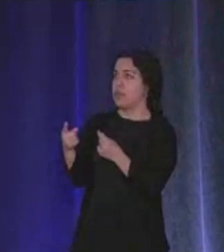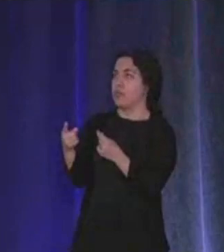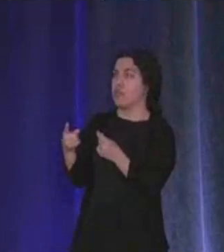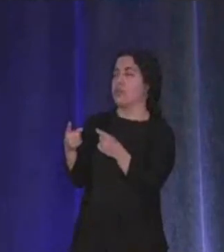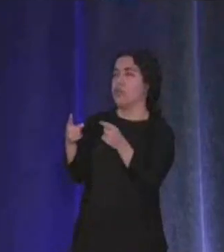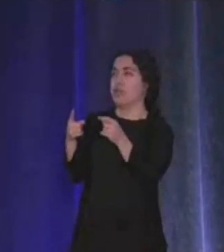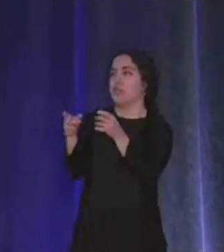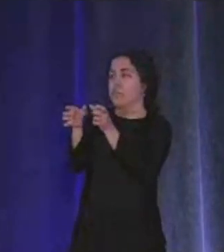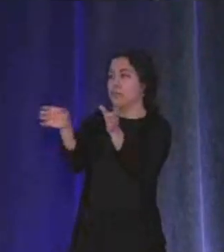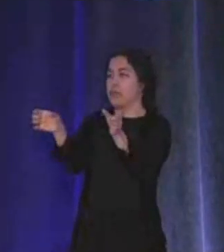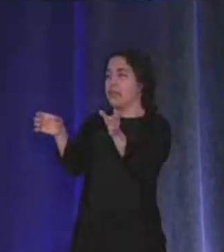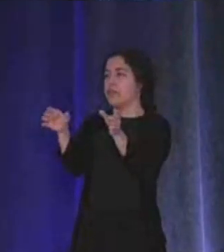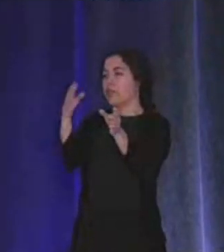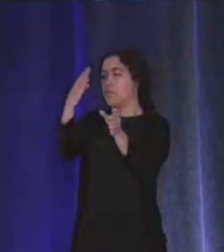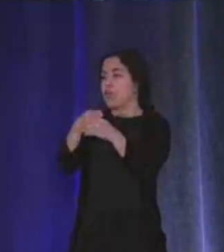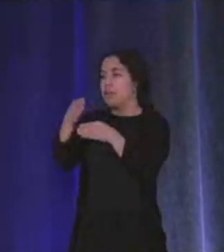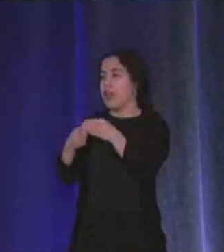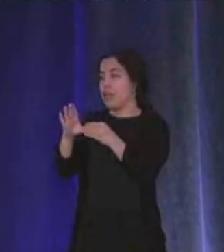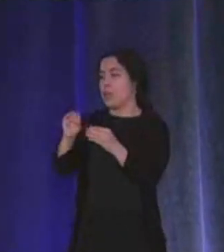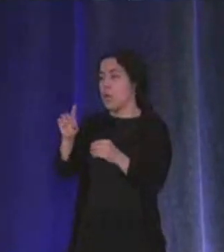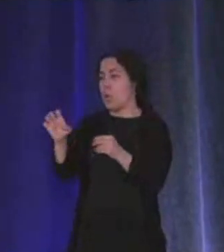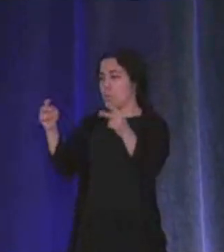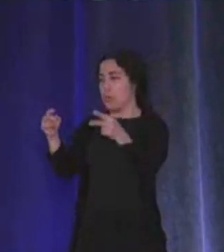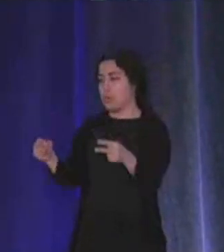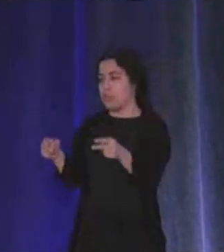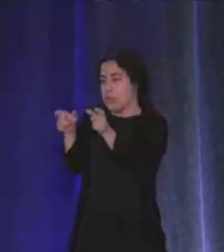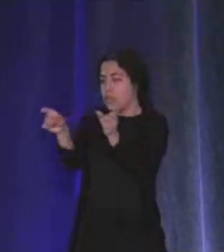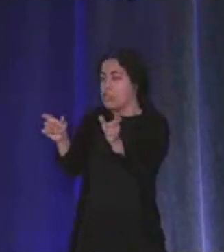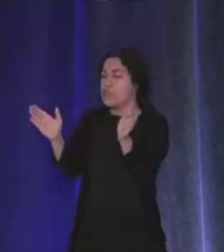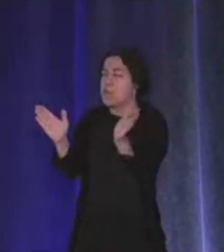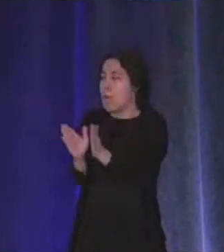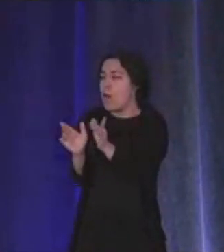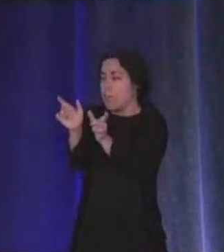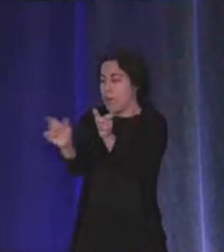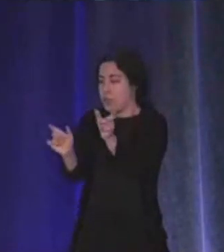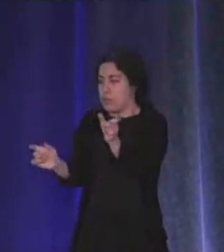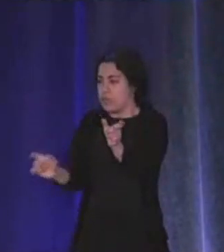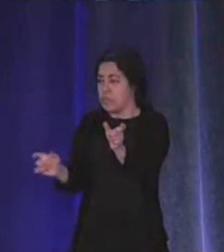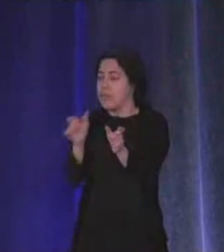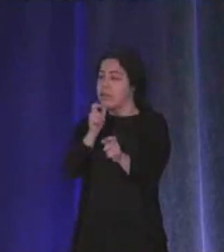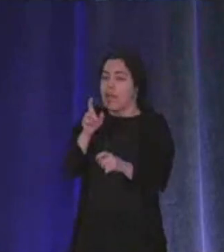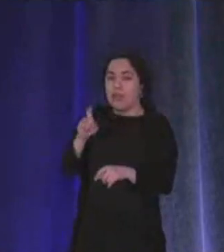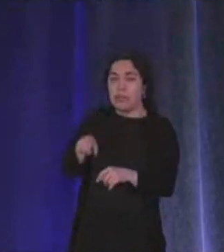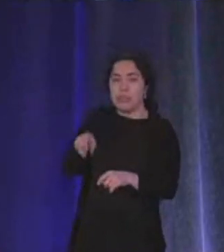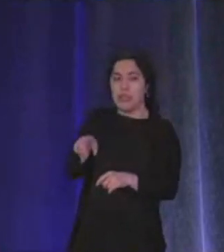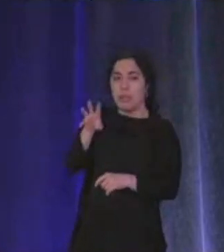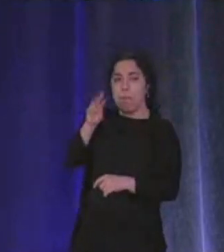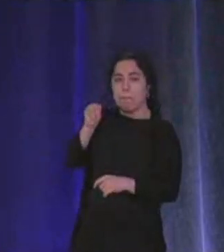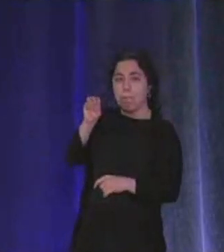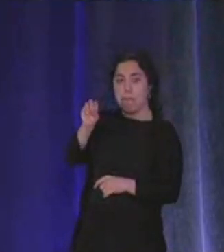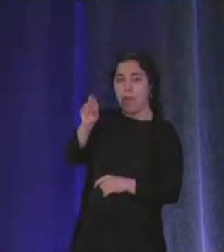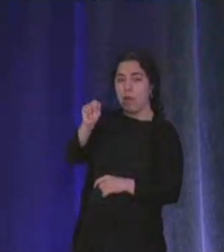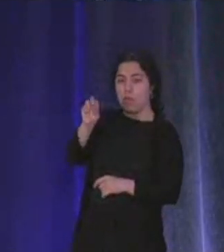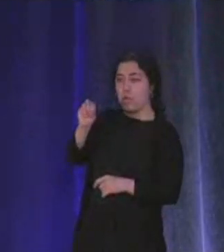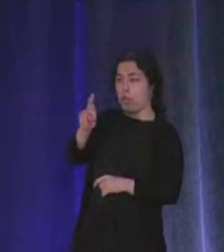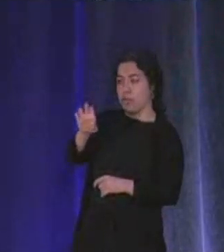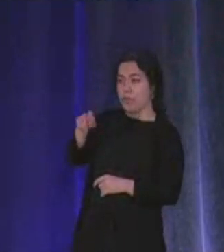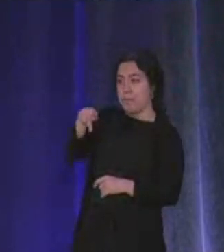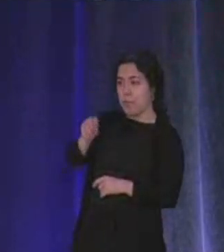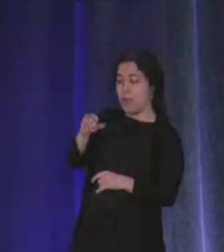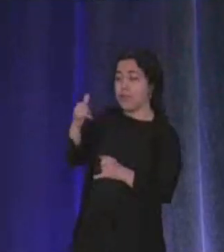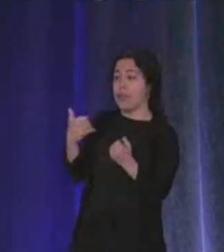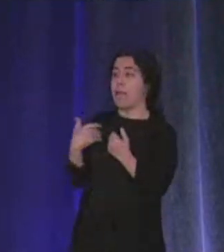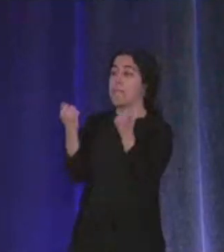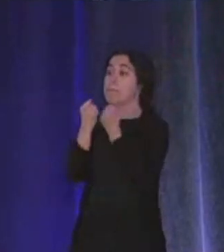code up into smaller parts. So instead of it being in a monorepo, you will have multiple repositories